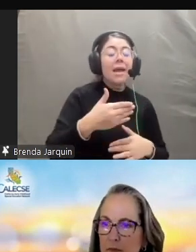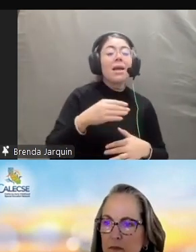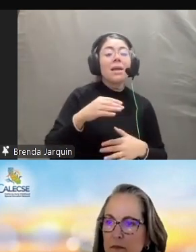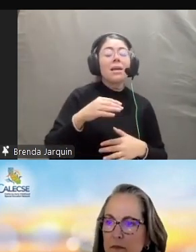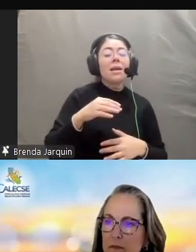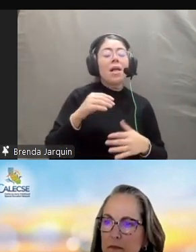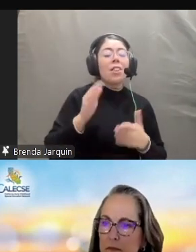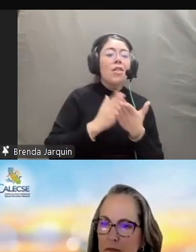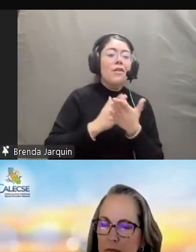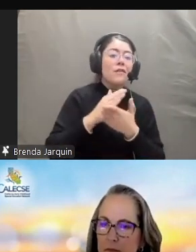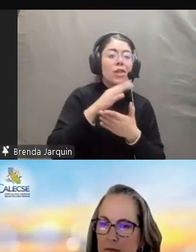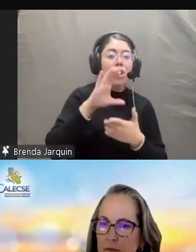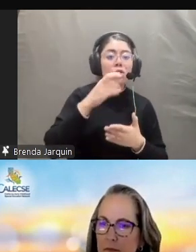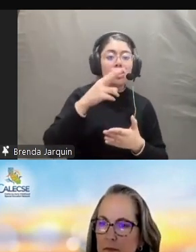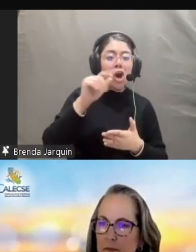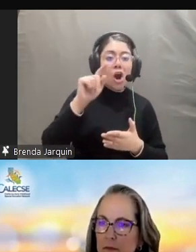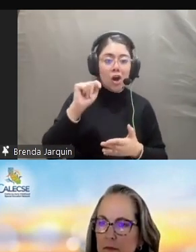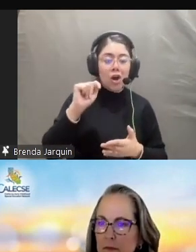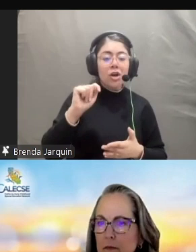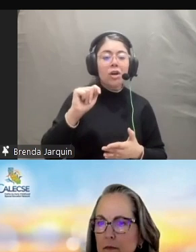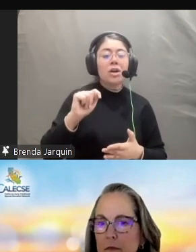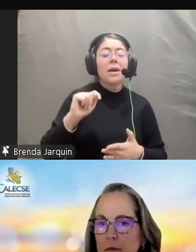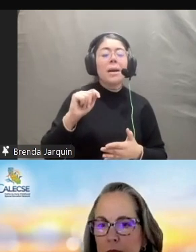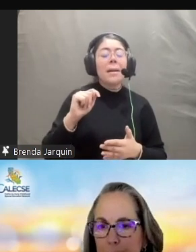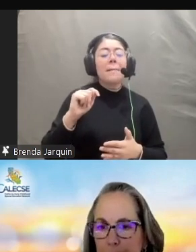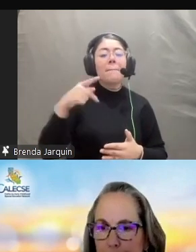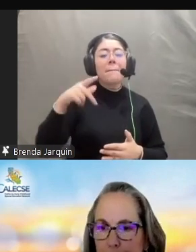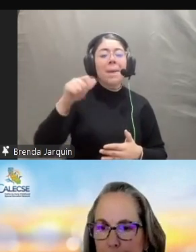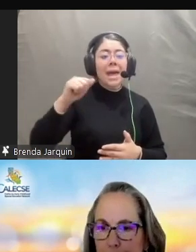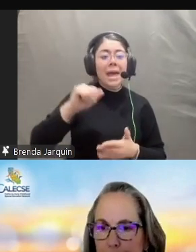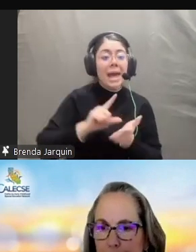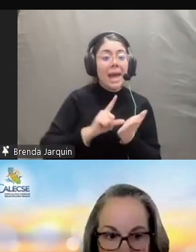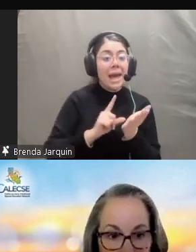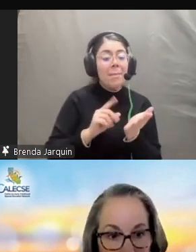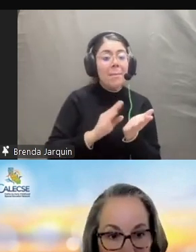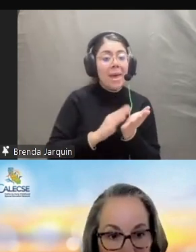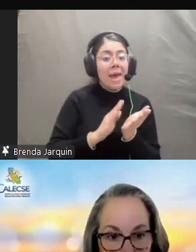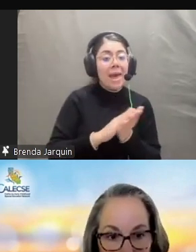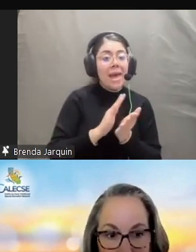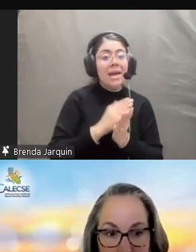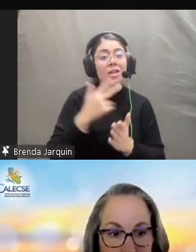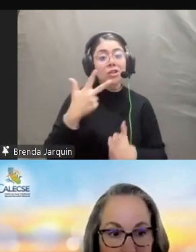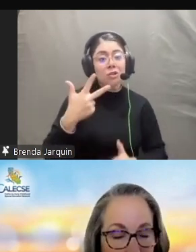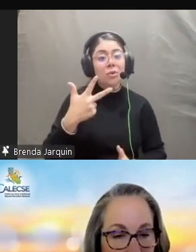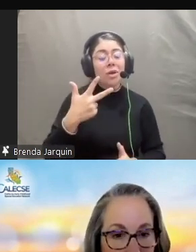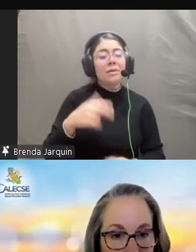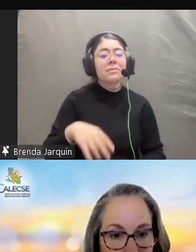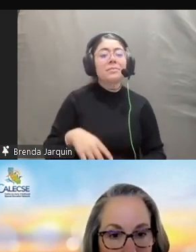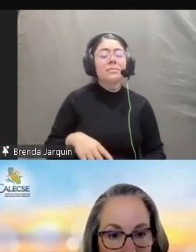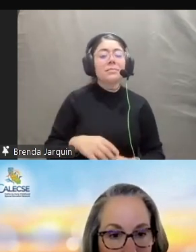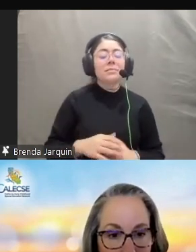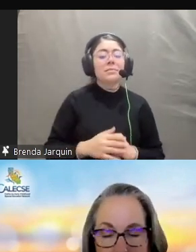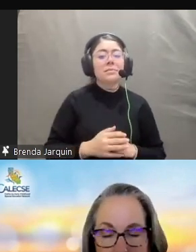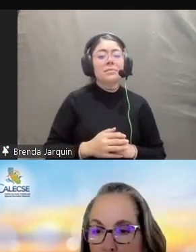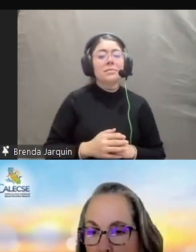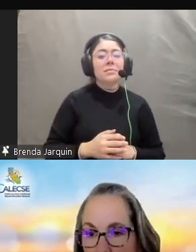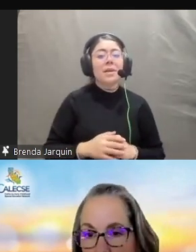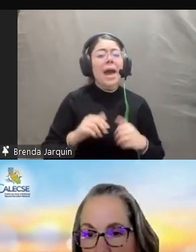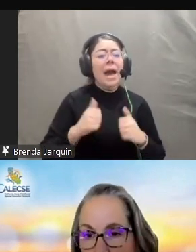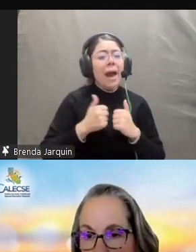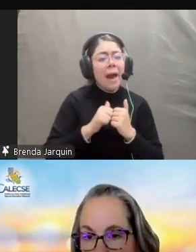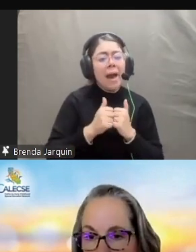that formal review and do all of look through all these processes and documents to help